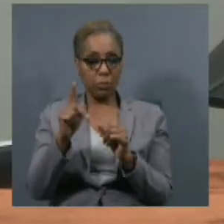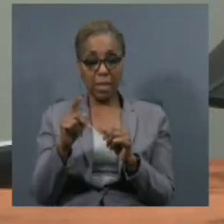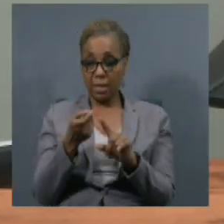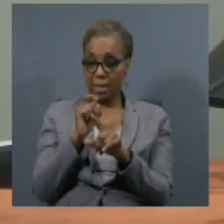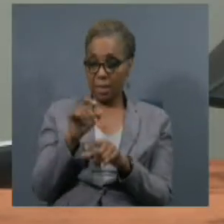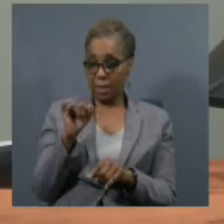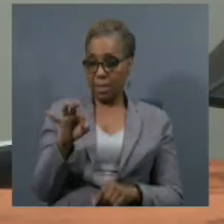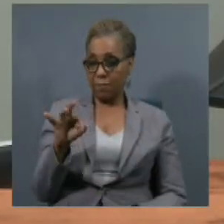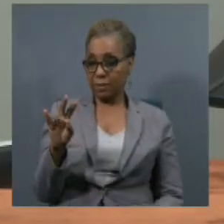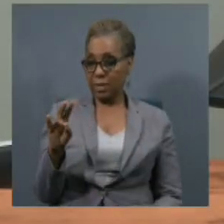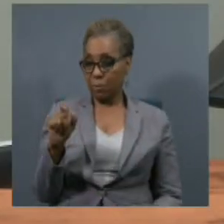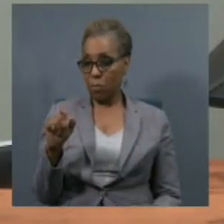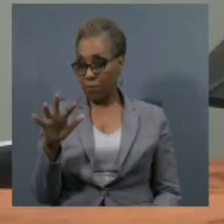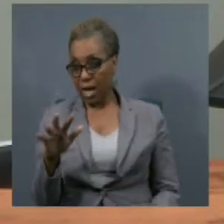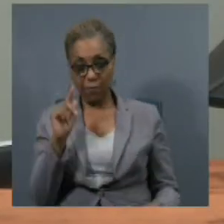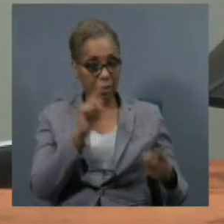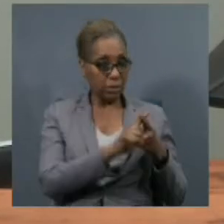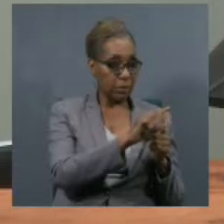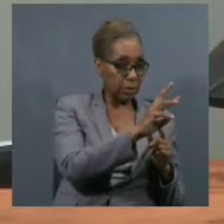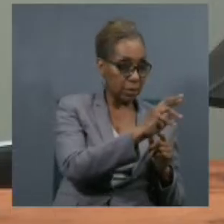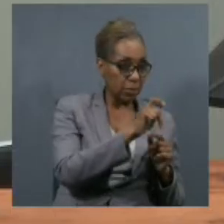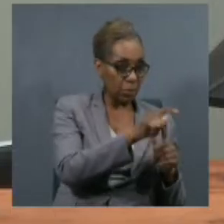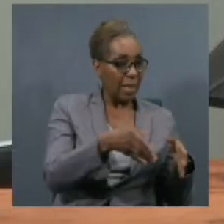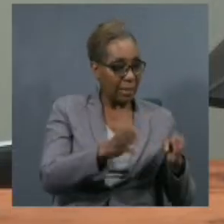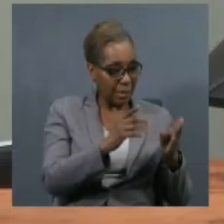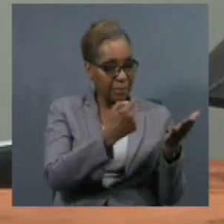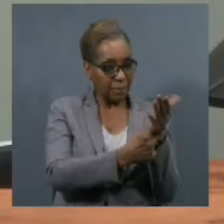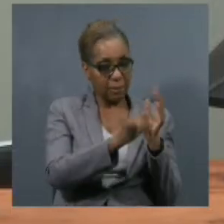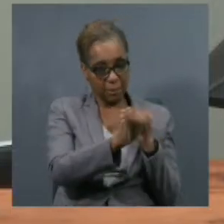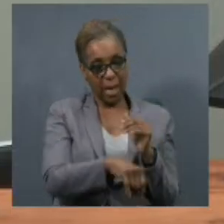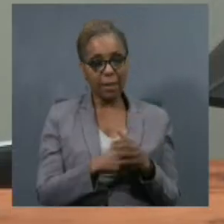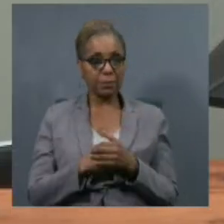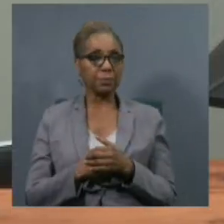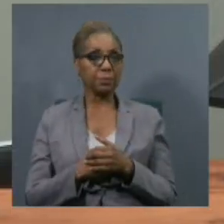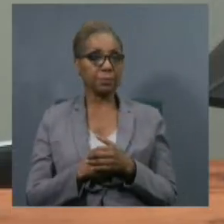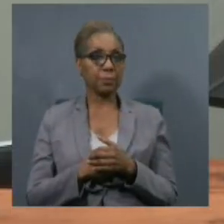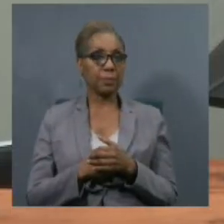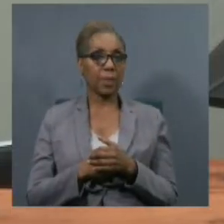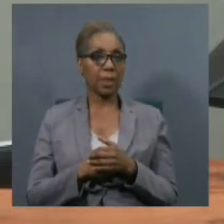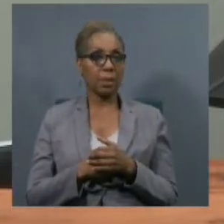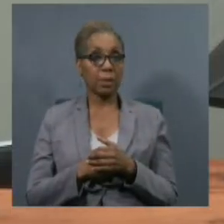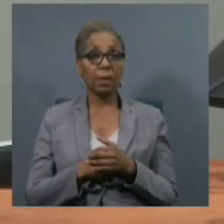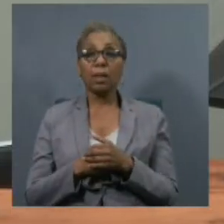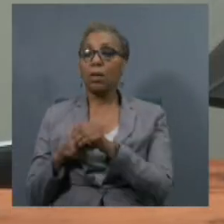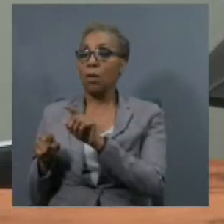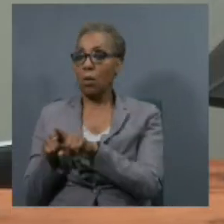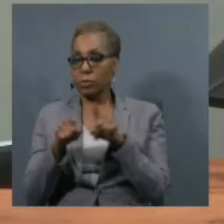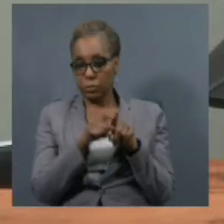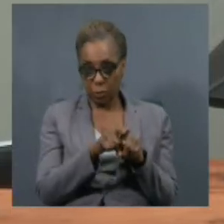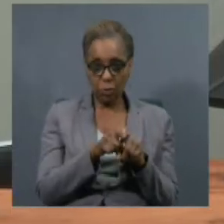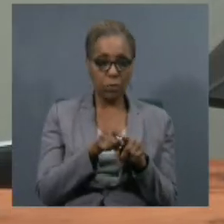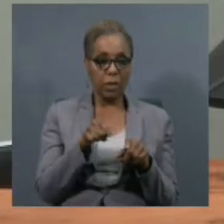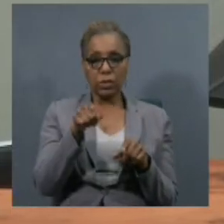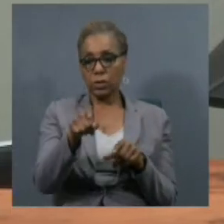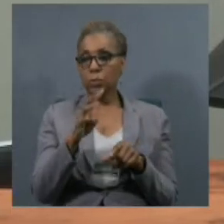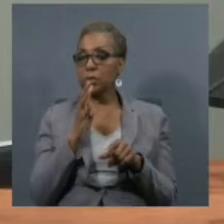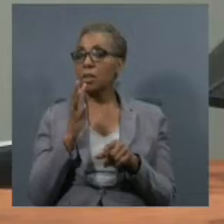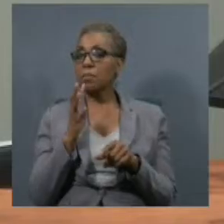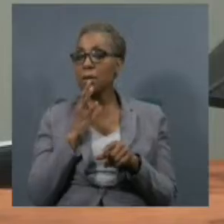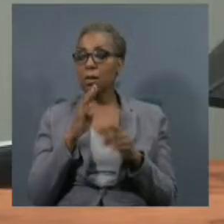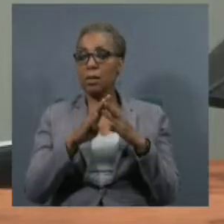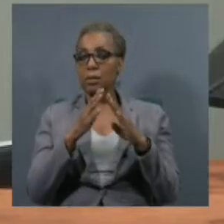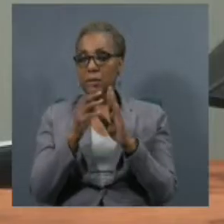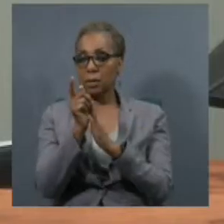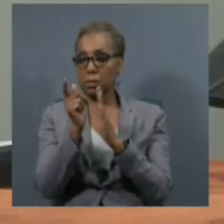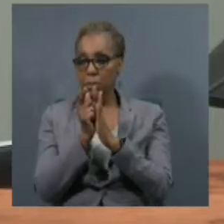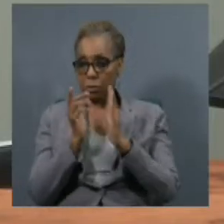from 7.5 to 6 million, let's discuss that. And also in the meantime, she'll be talking with the city attorney on